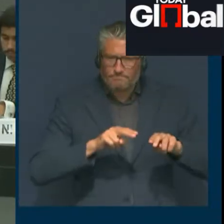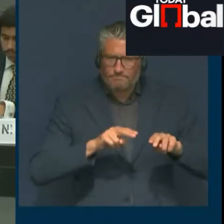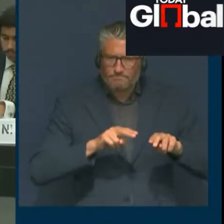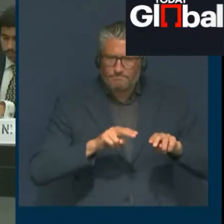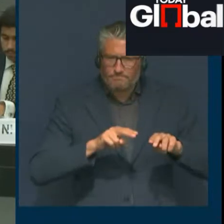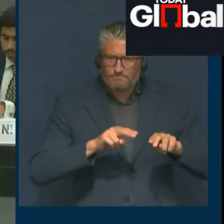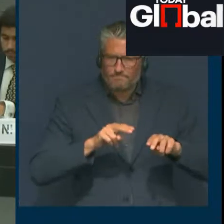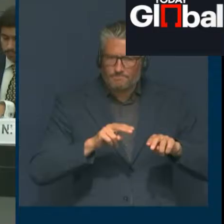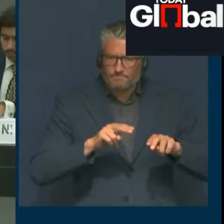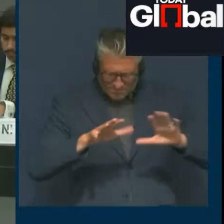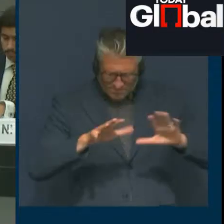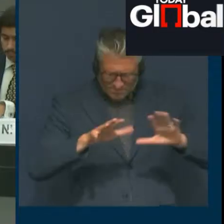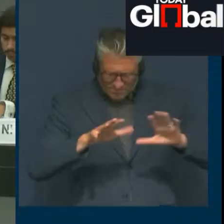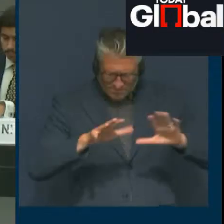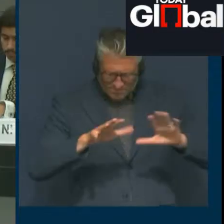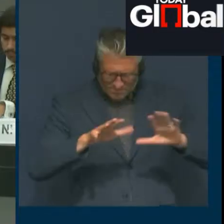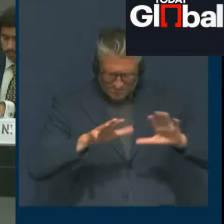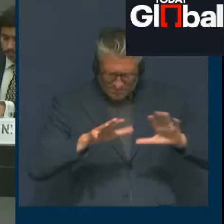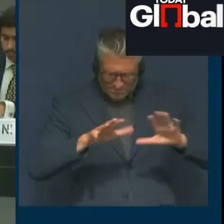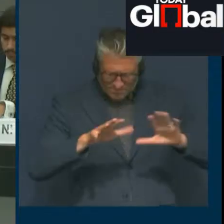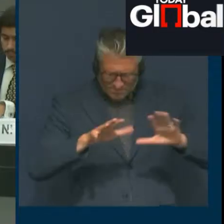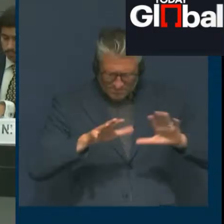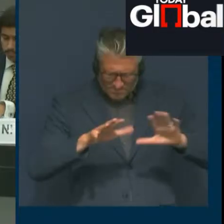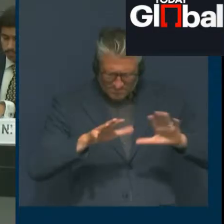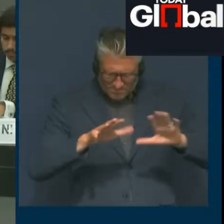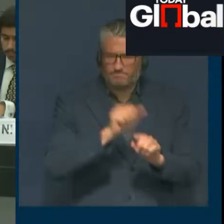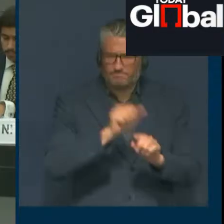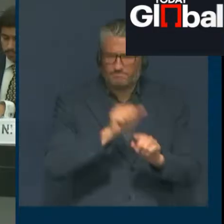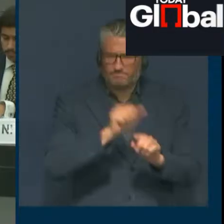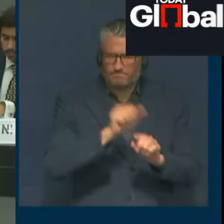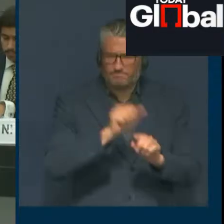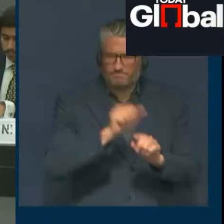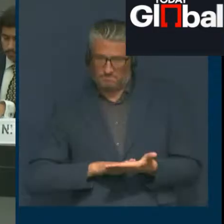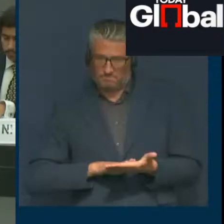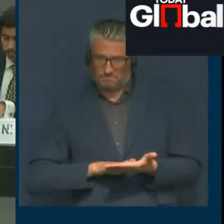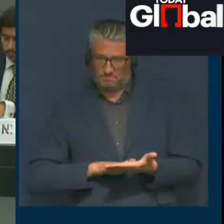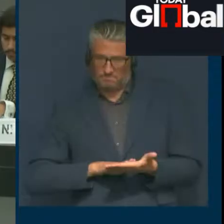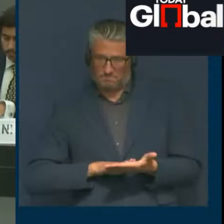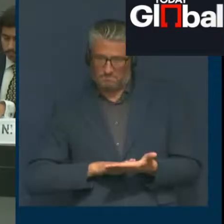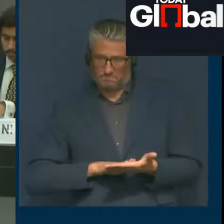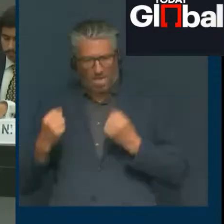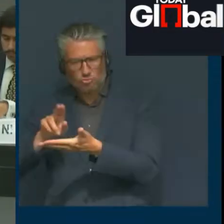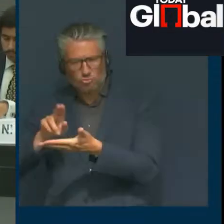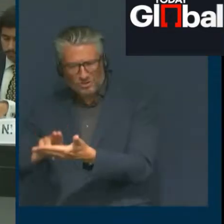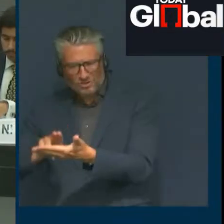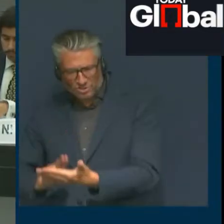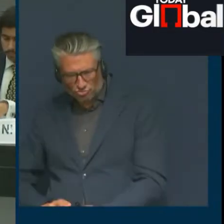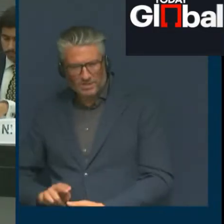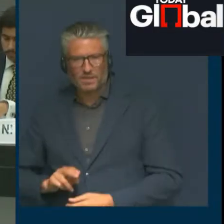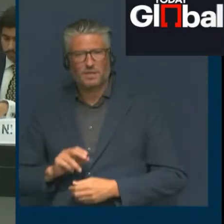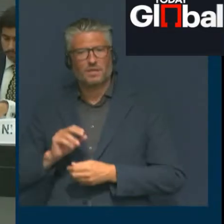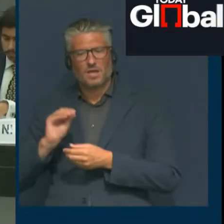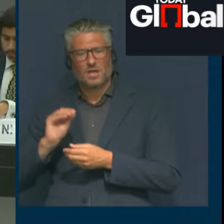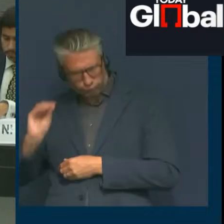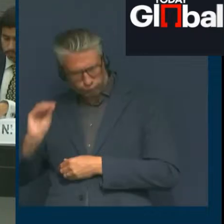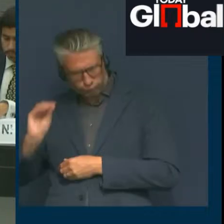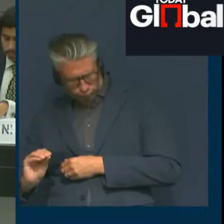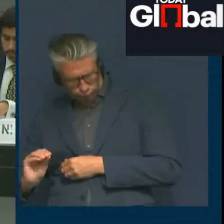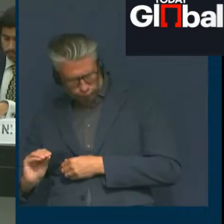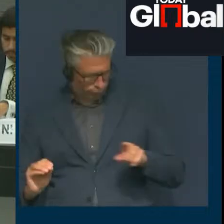the diagnosis in the health registries, as well as the referral to the